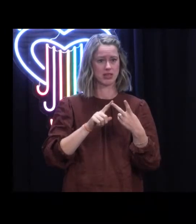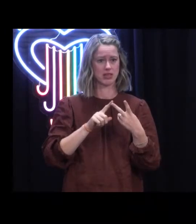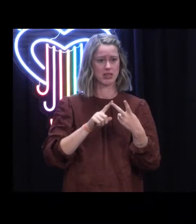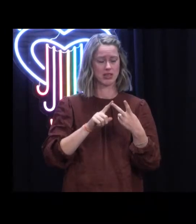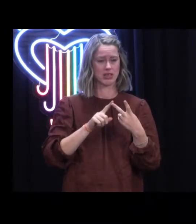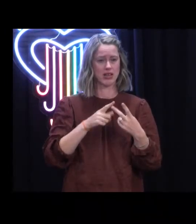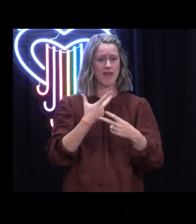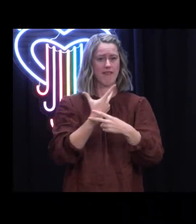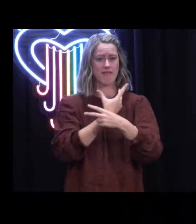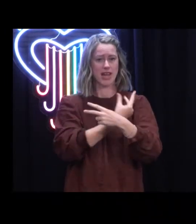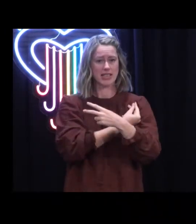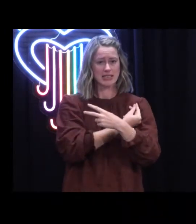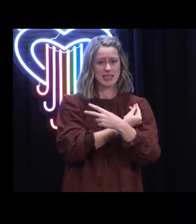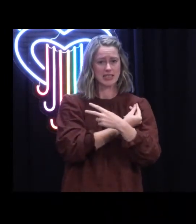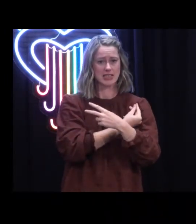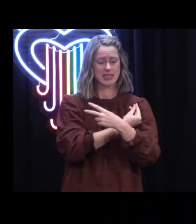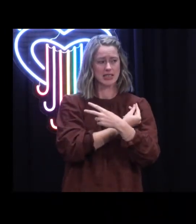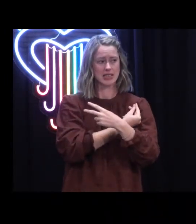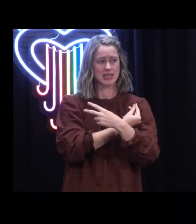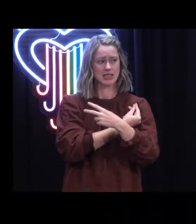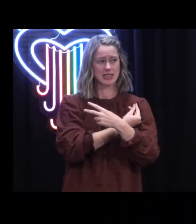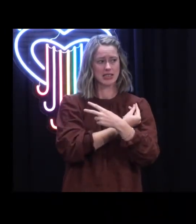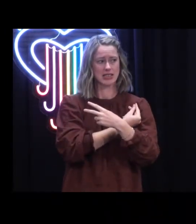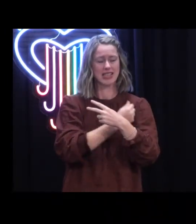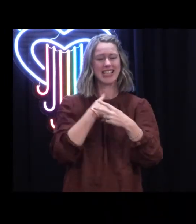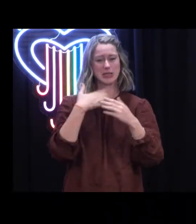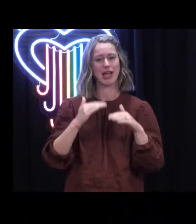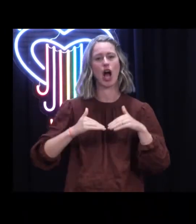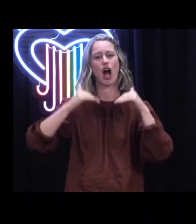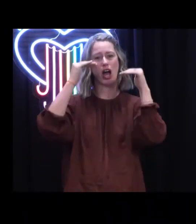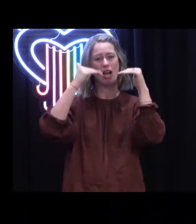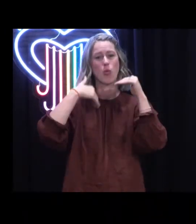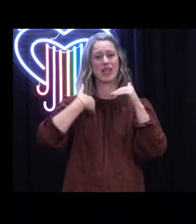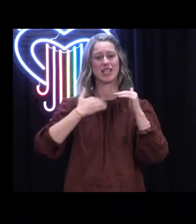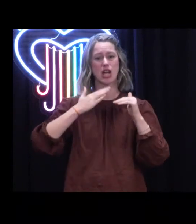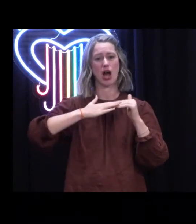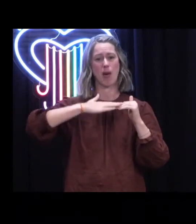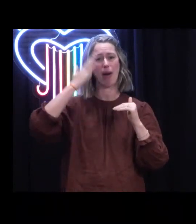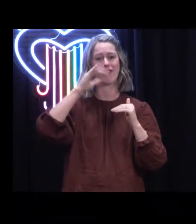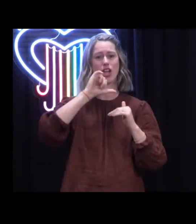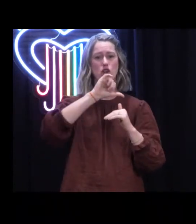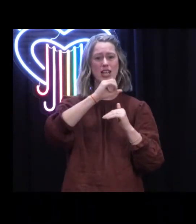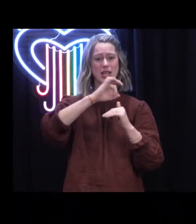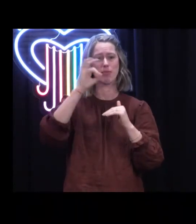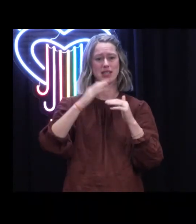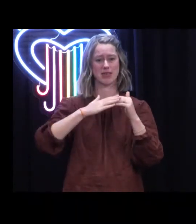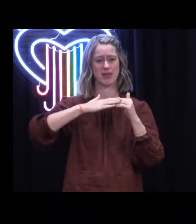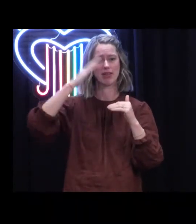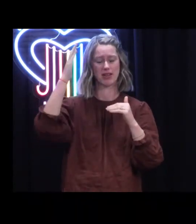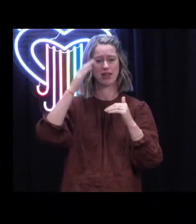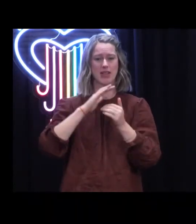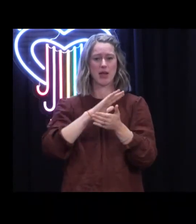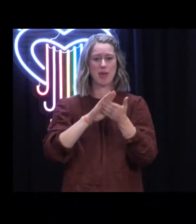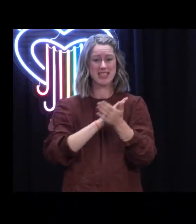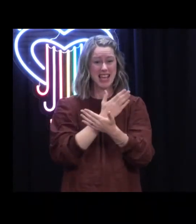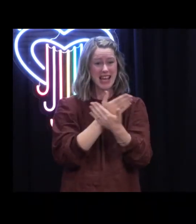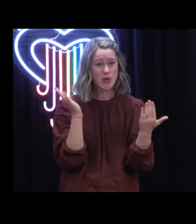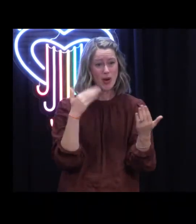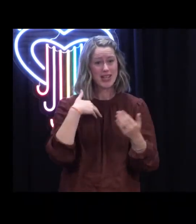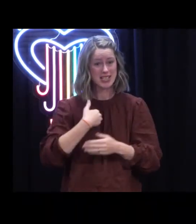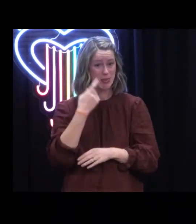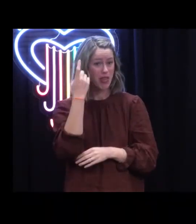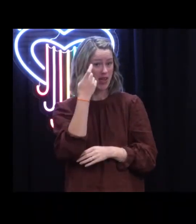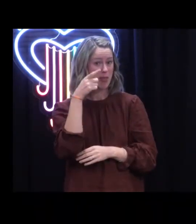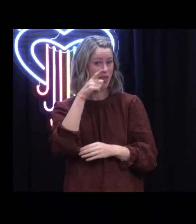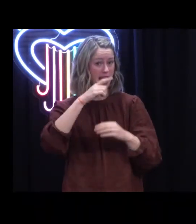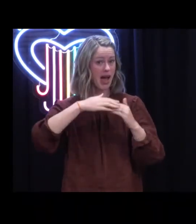it's a very high vaccination level. We need to be at or above 90%, and that is where everybody needs to be thinking